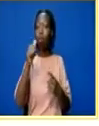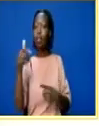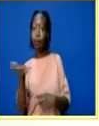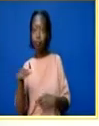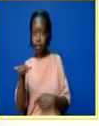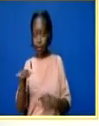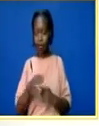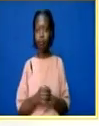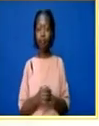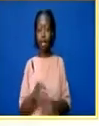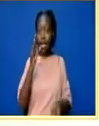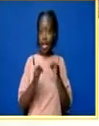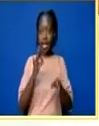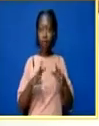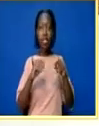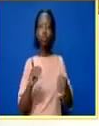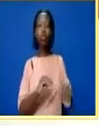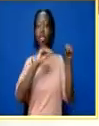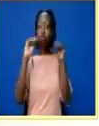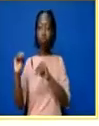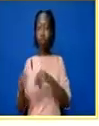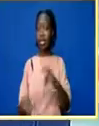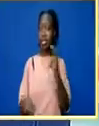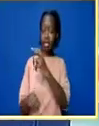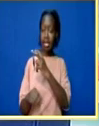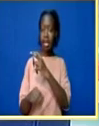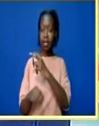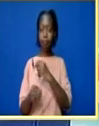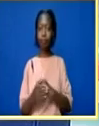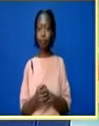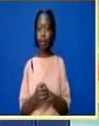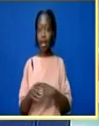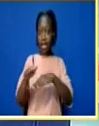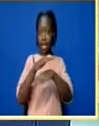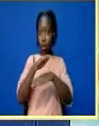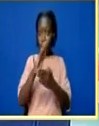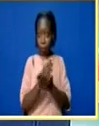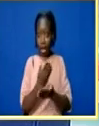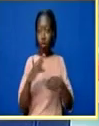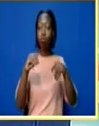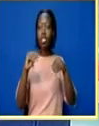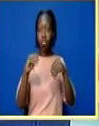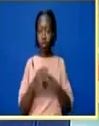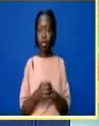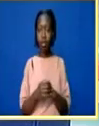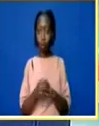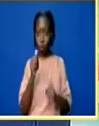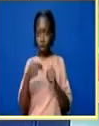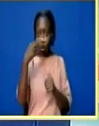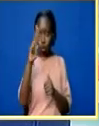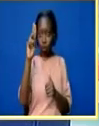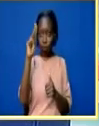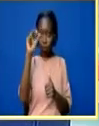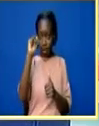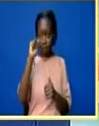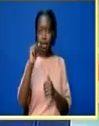place. Okay. So if it's carrying away the top part, you see it's carrying away the humus. Mm-hmm. And that is the organic part, which is the most fertile